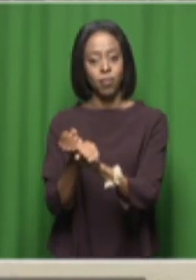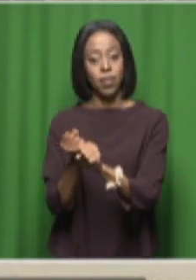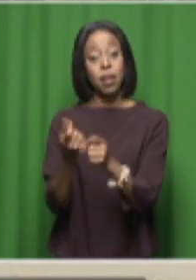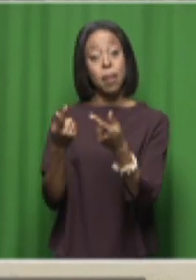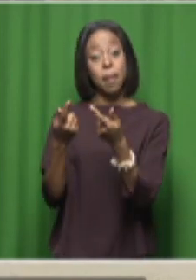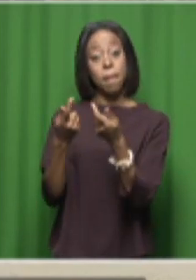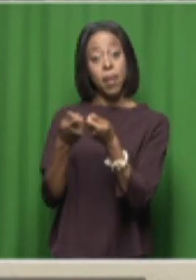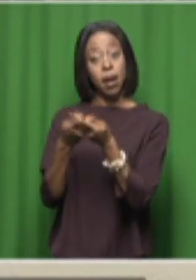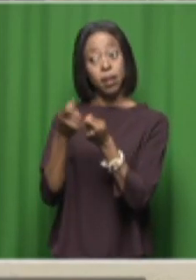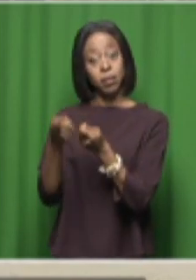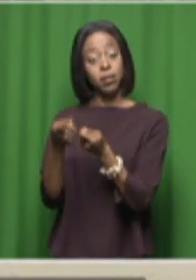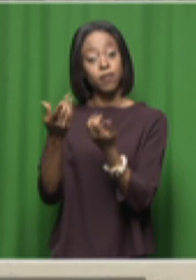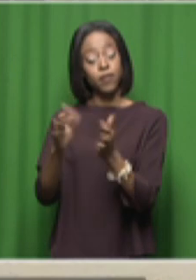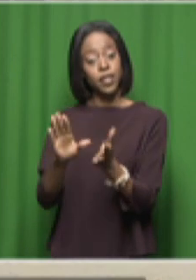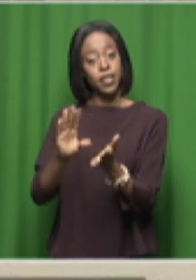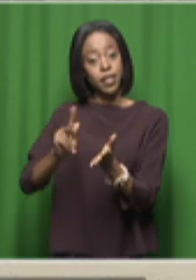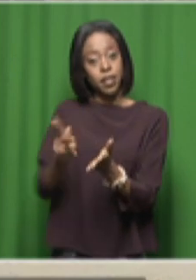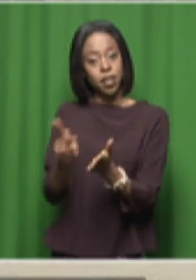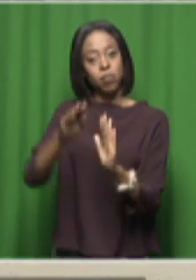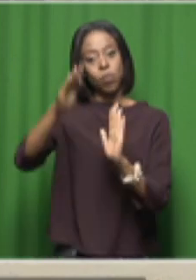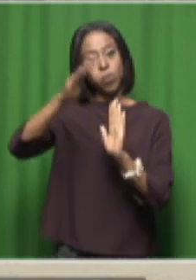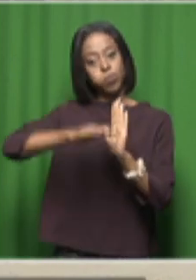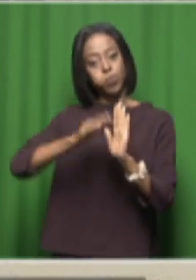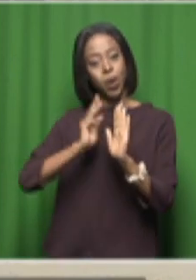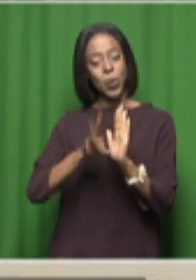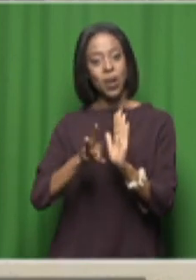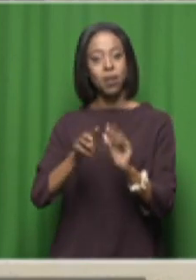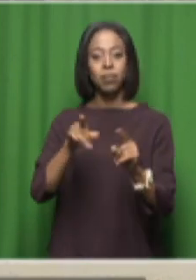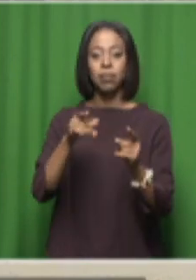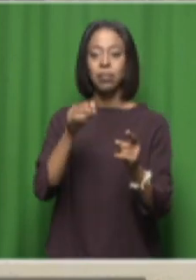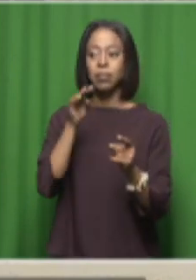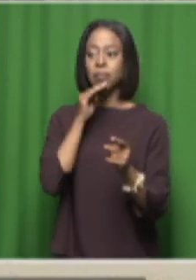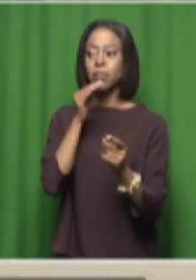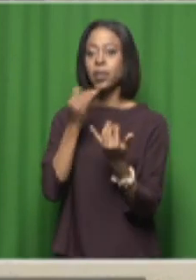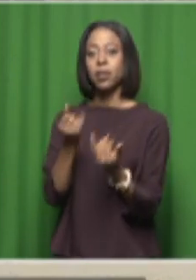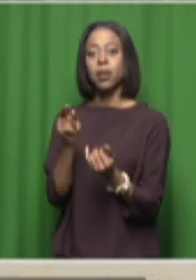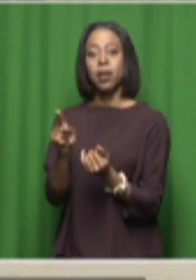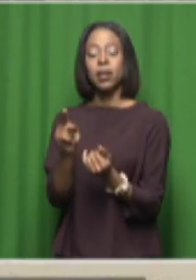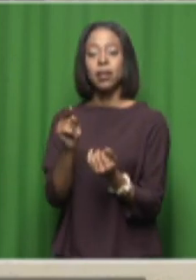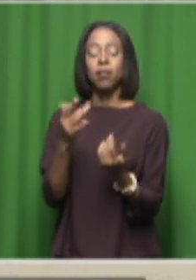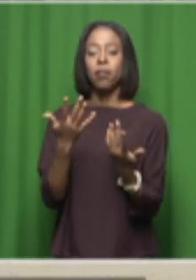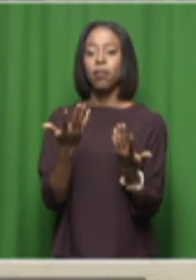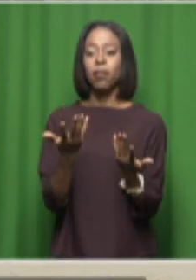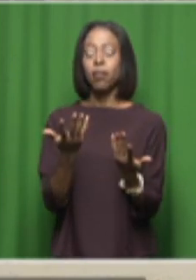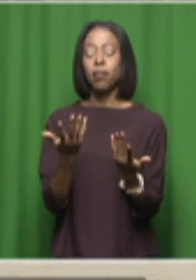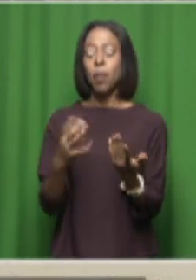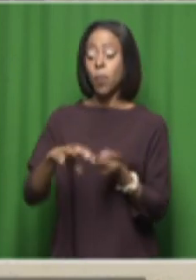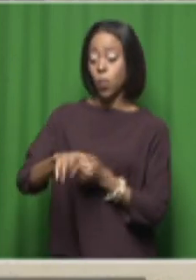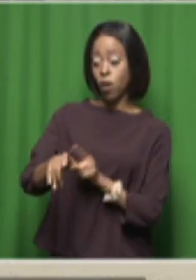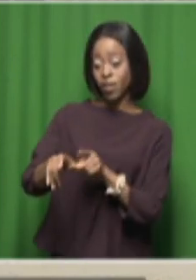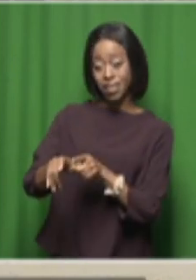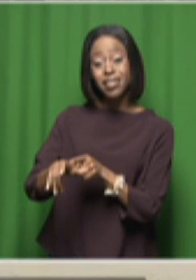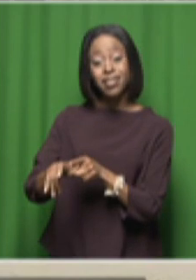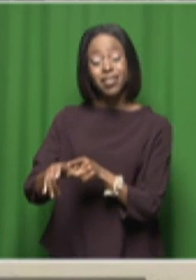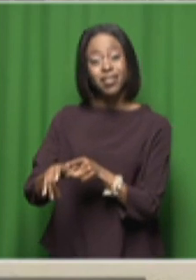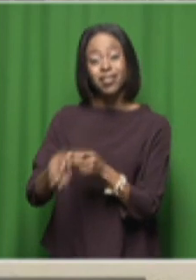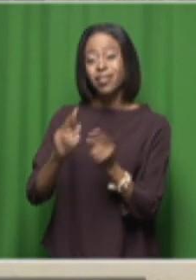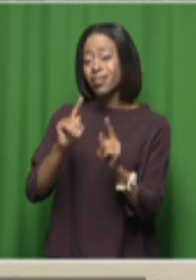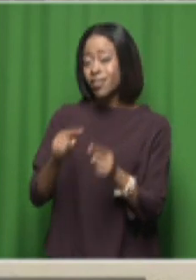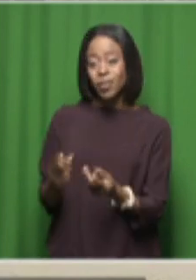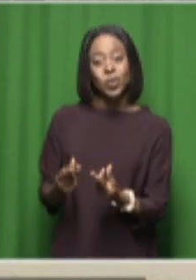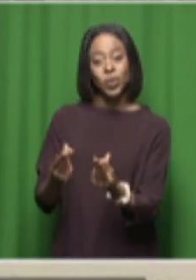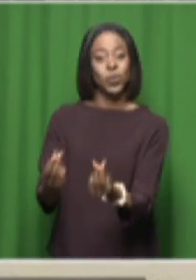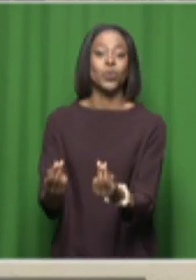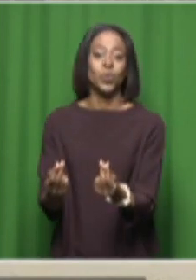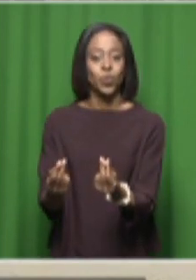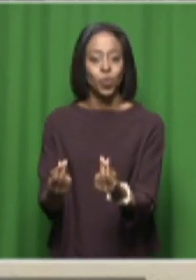amount that is allocated will then be reduced, and that, of course, compromises the ability of that province to meet